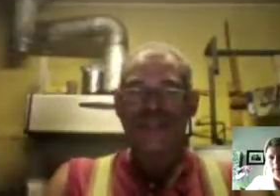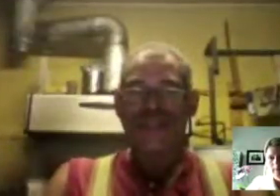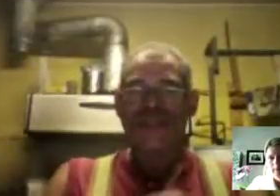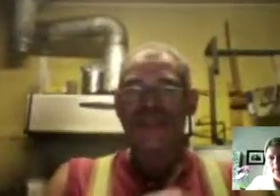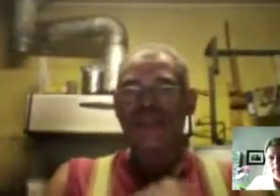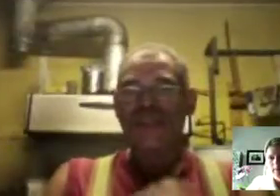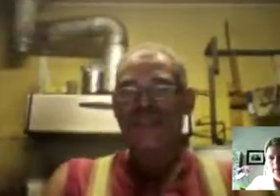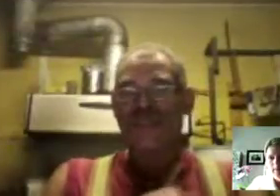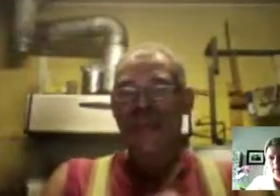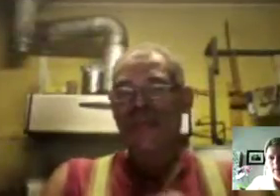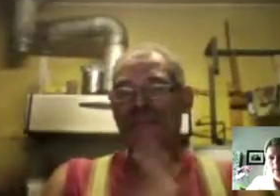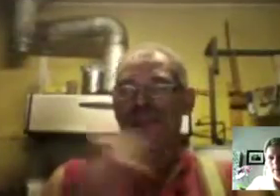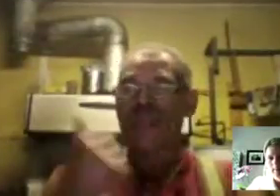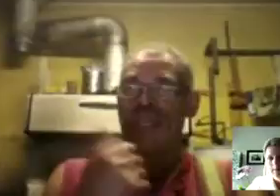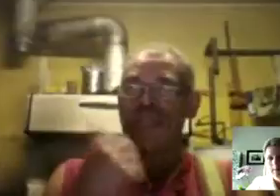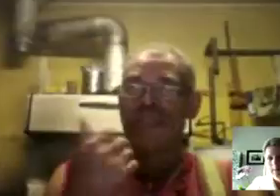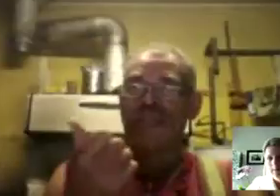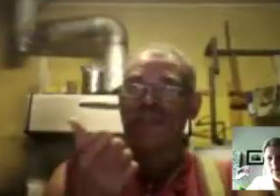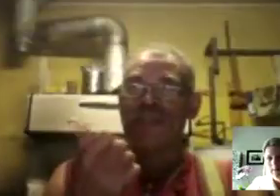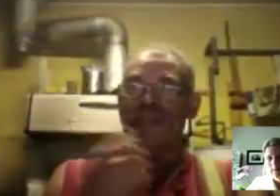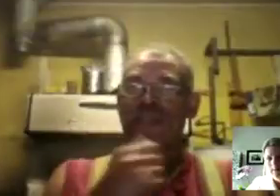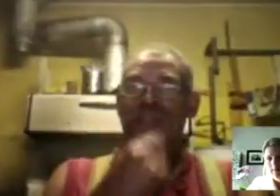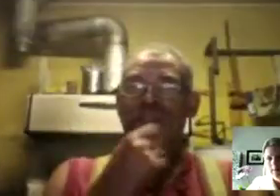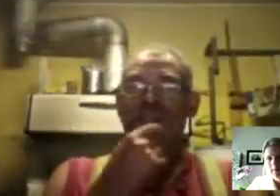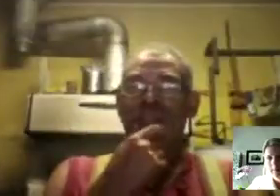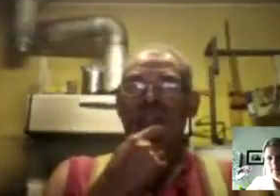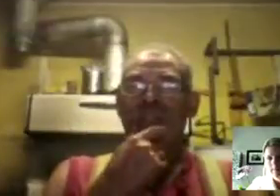We can trace ourselves back to one ancestor.